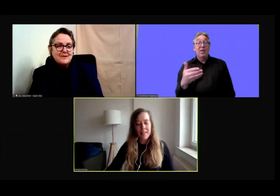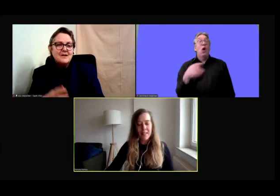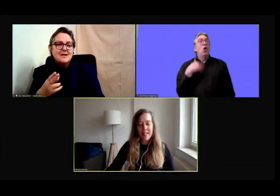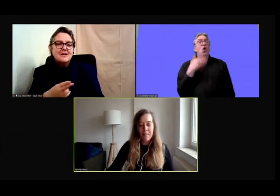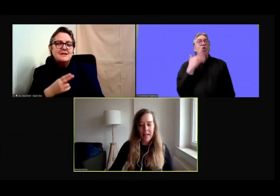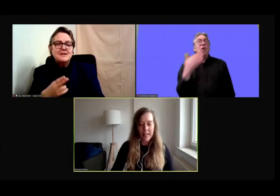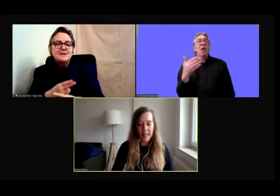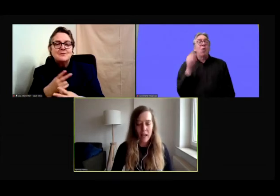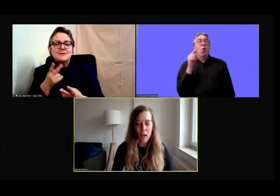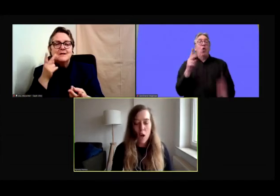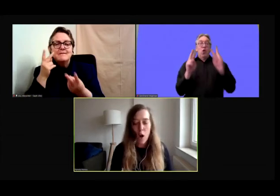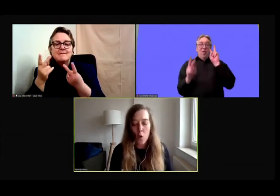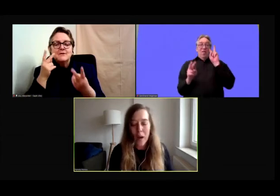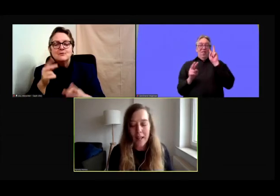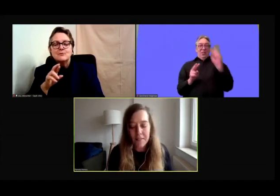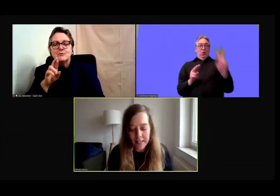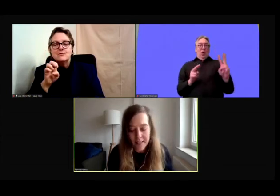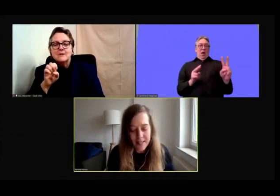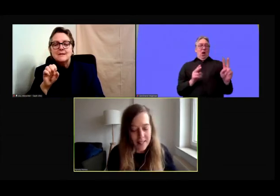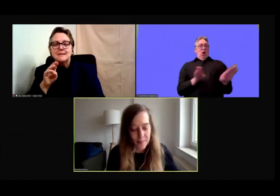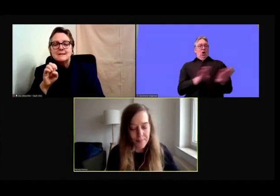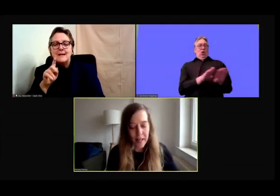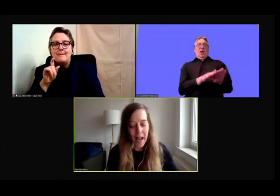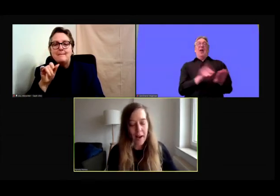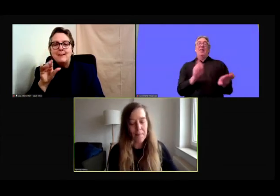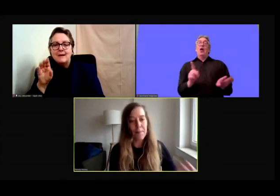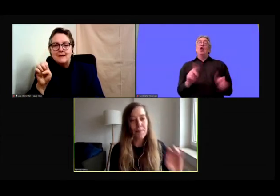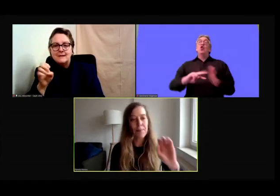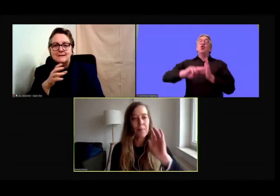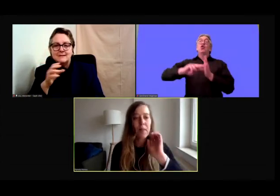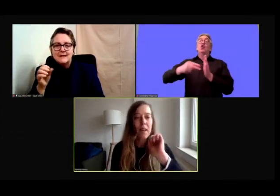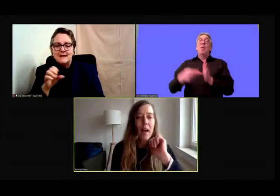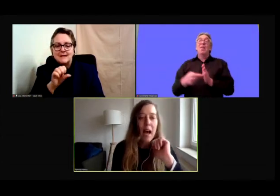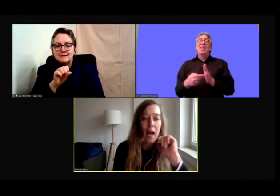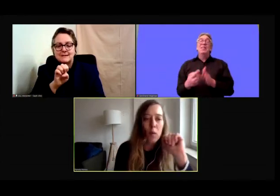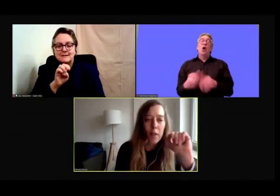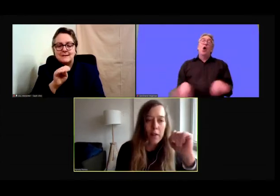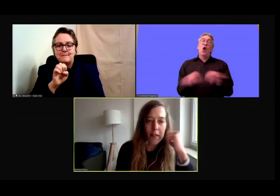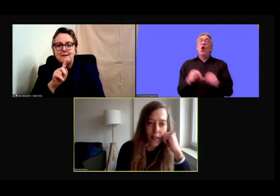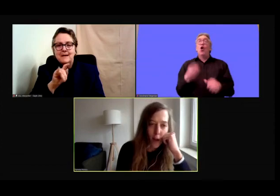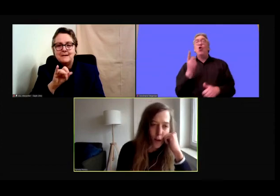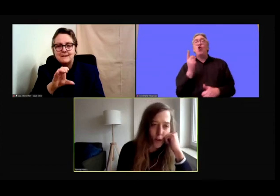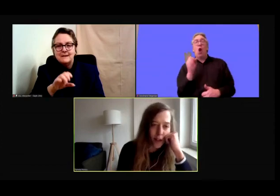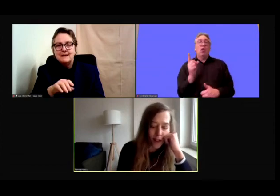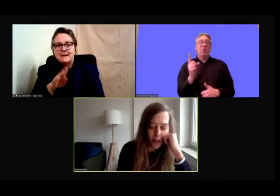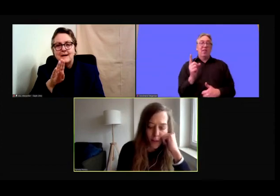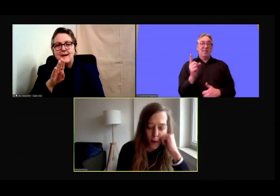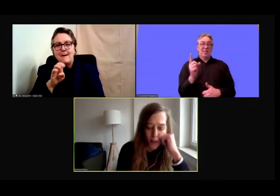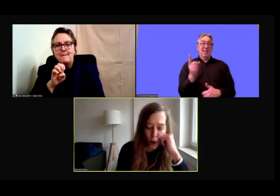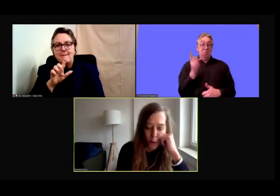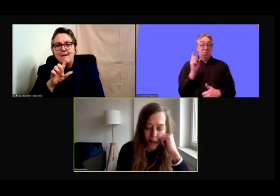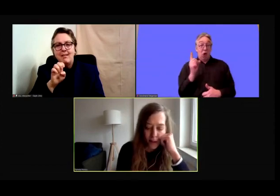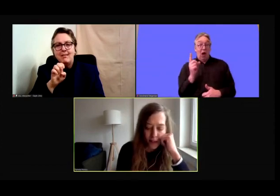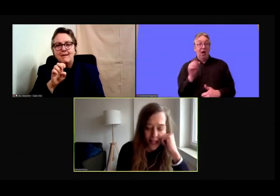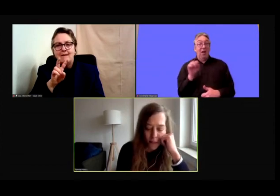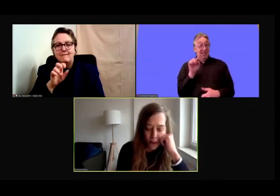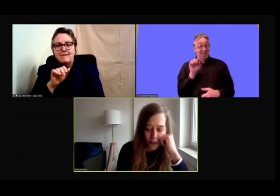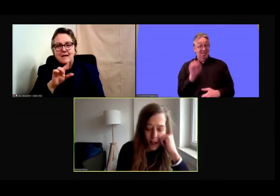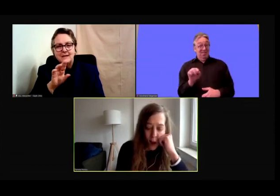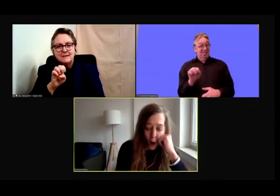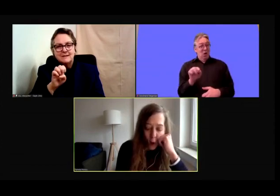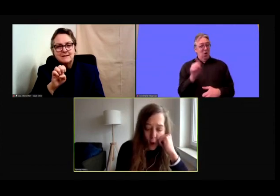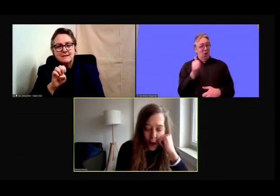visual resemblance and semantic relevance, and whether these are really the most